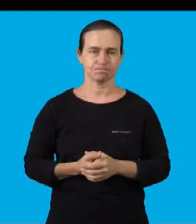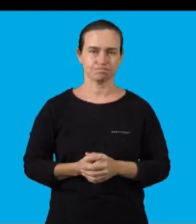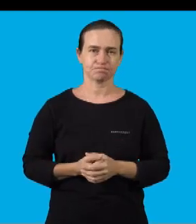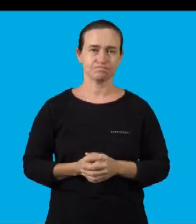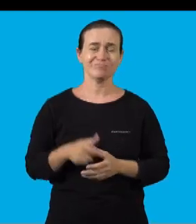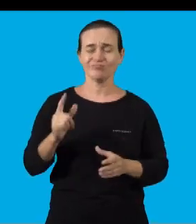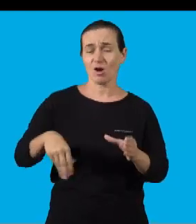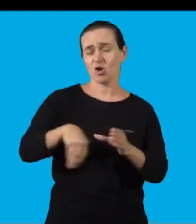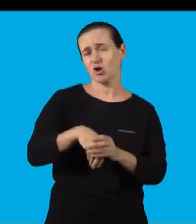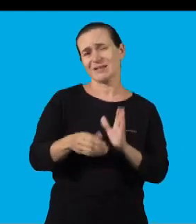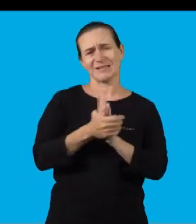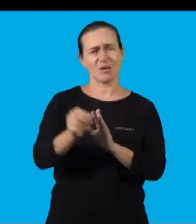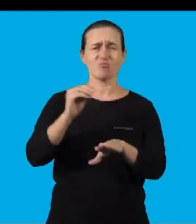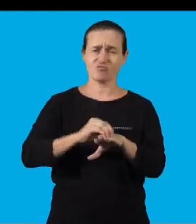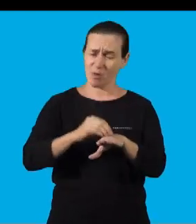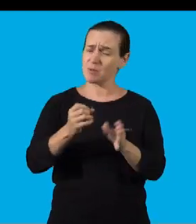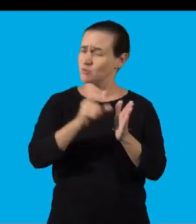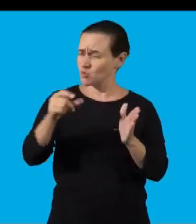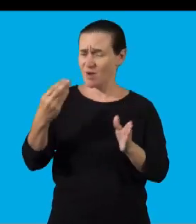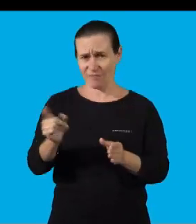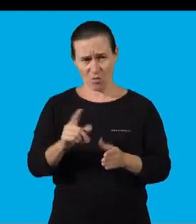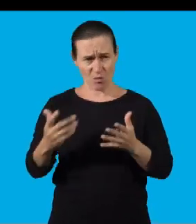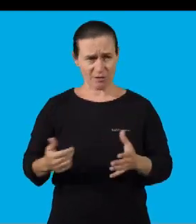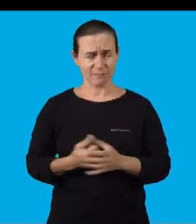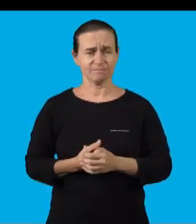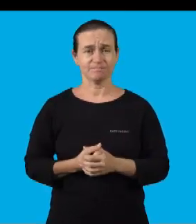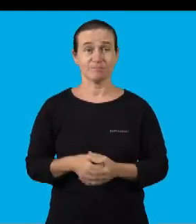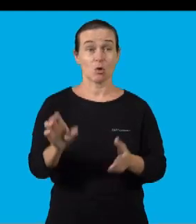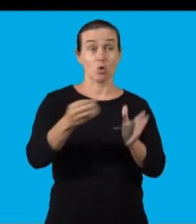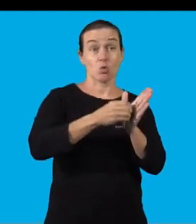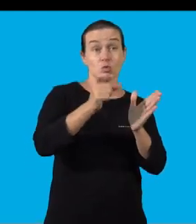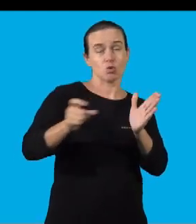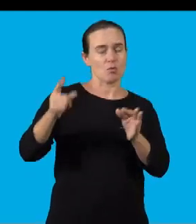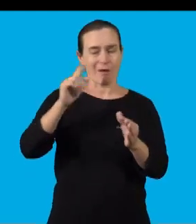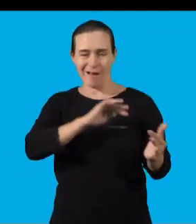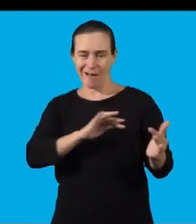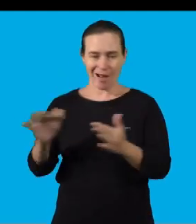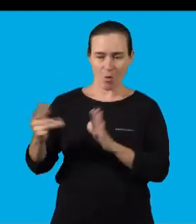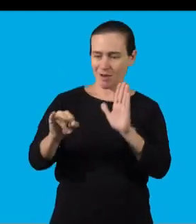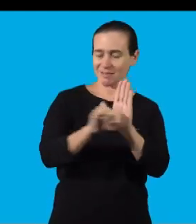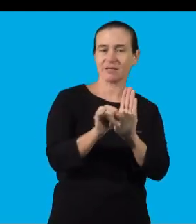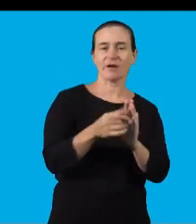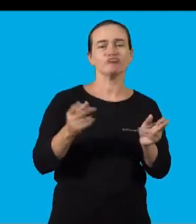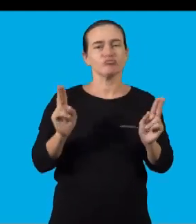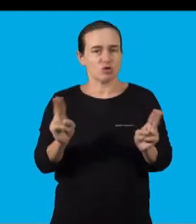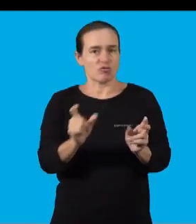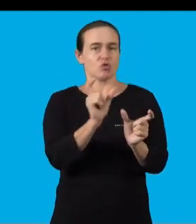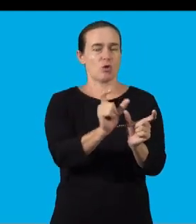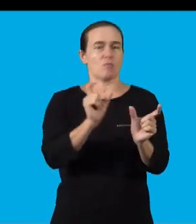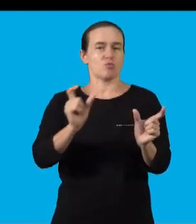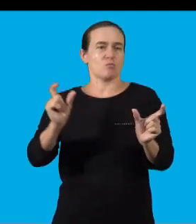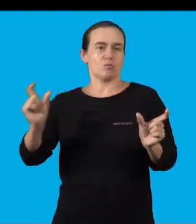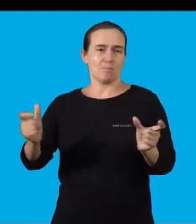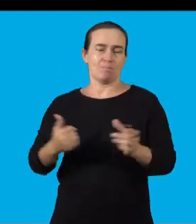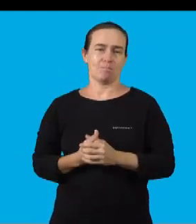So when it comes to the content and skill problems, when it comes to the quadratic number patterns, is that learners do not know how to